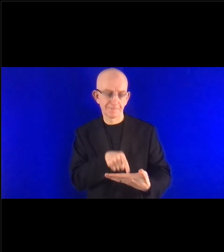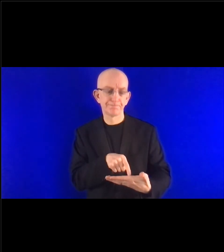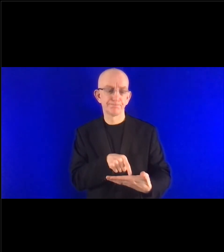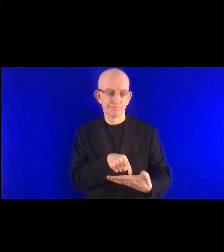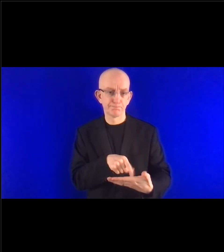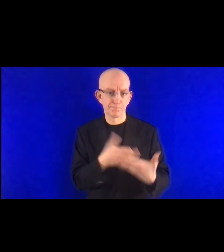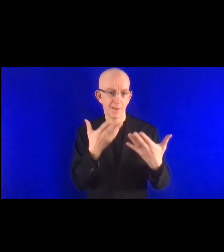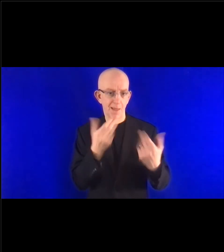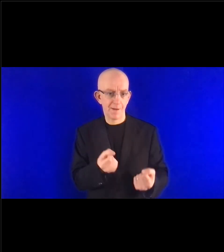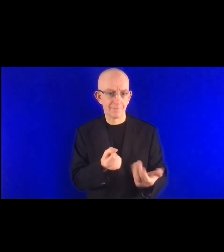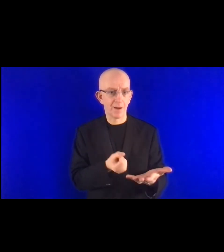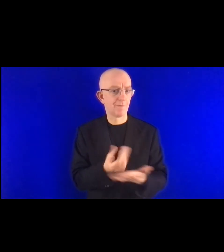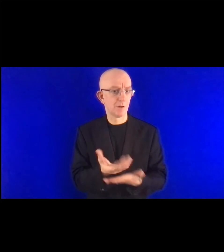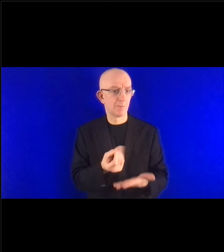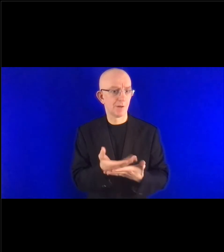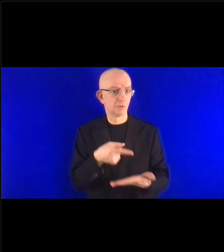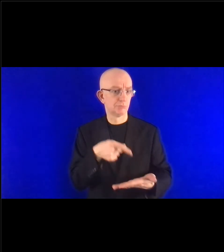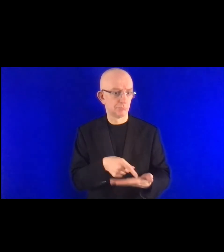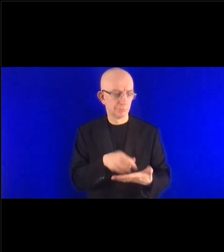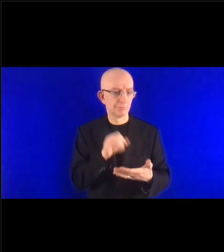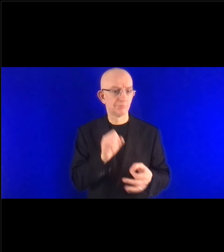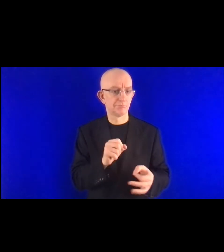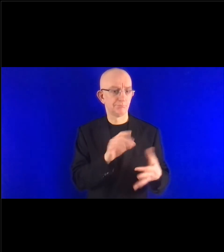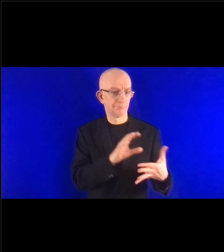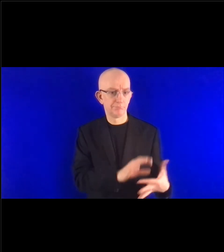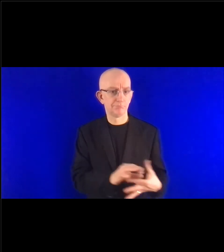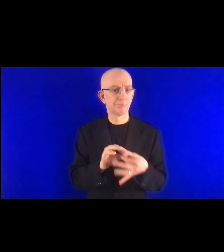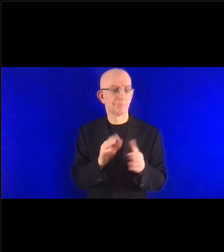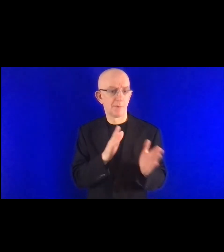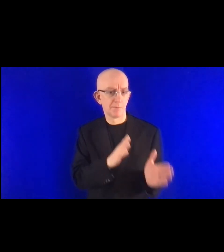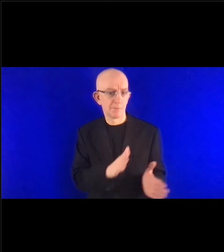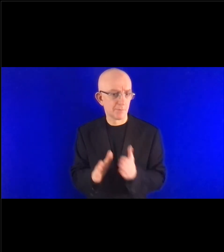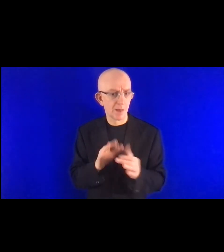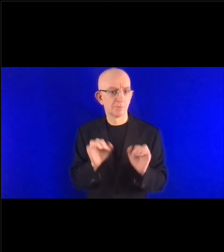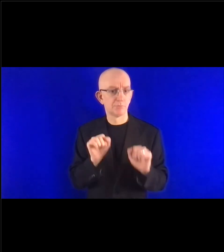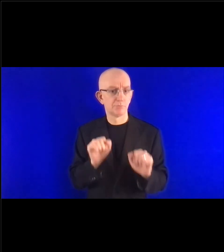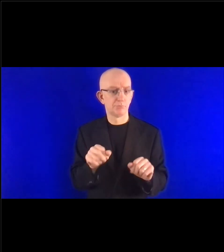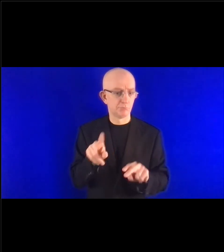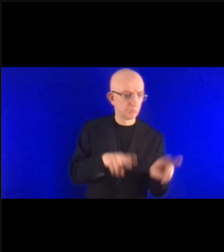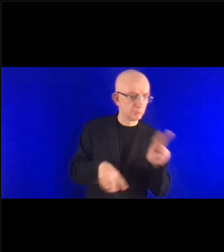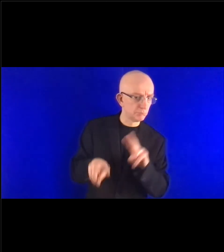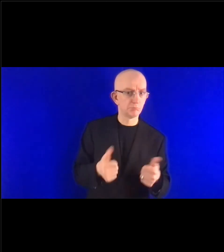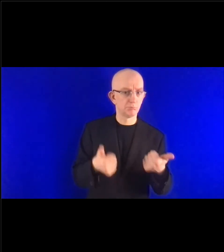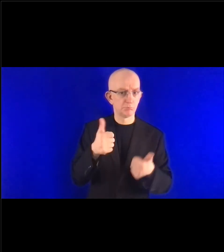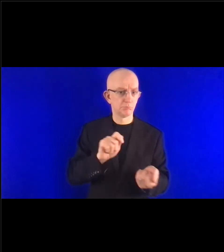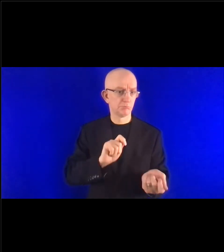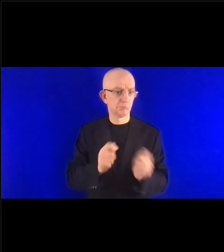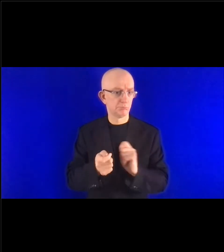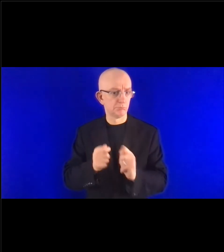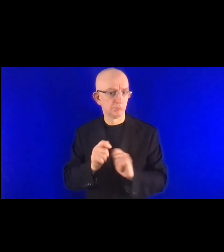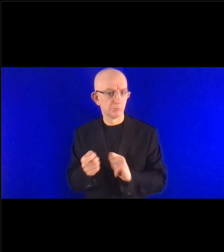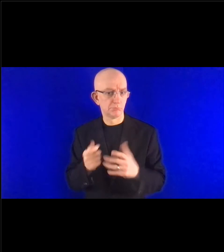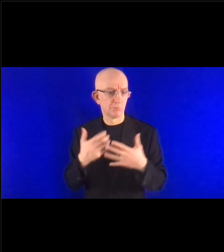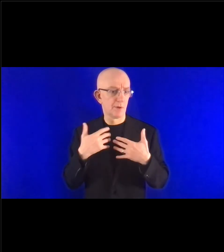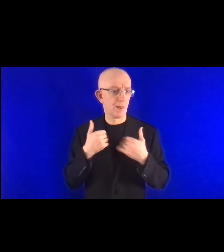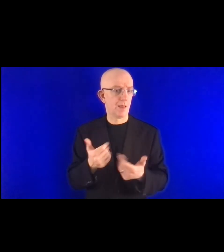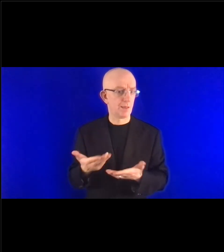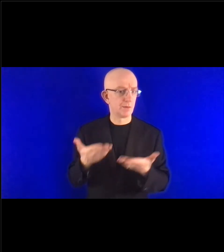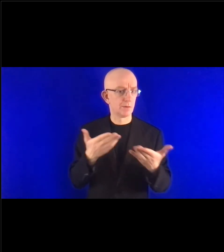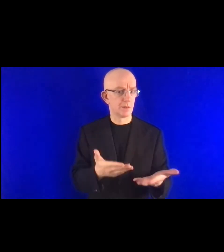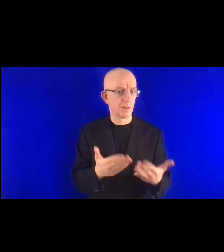and healthcare delivery improvement at all levels. Furthermore, there is an opportunity to